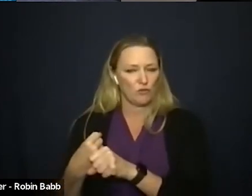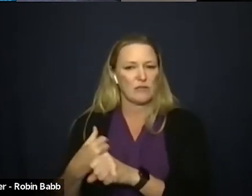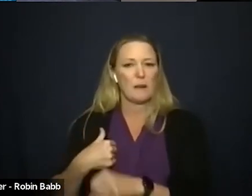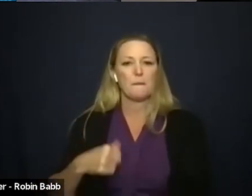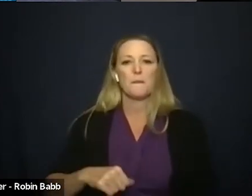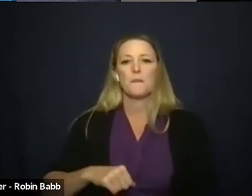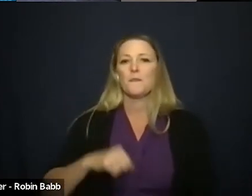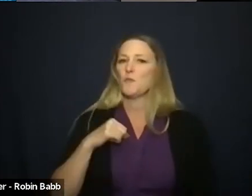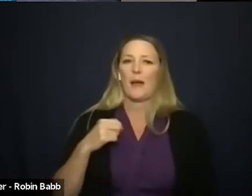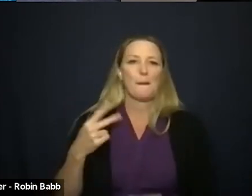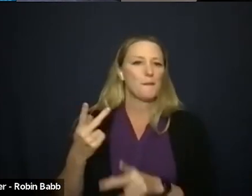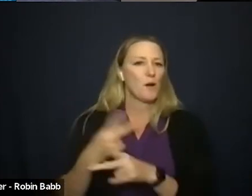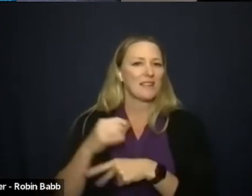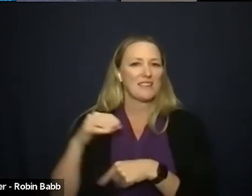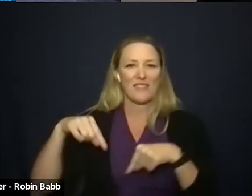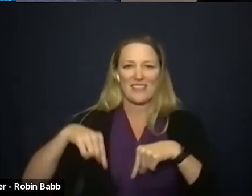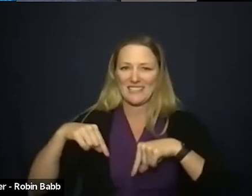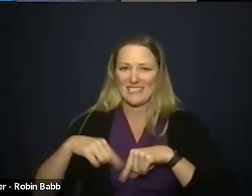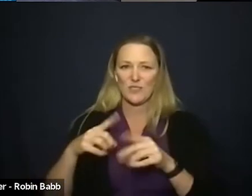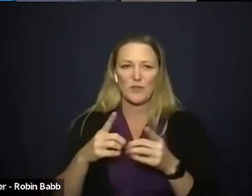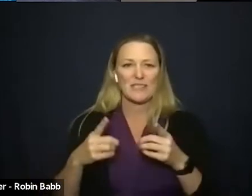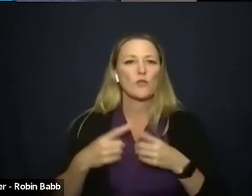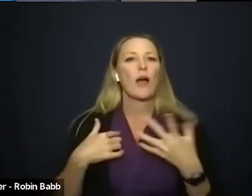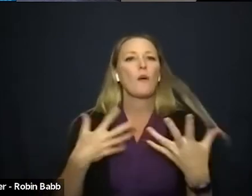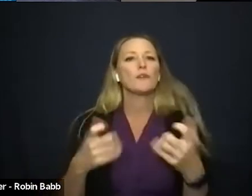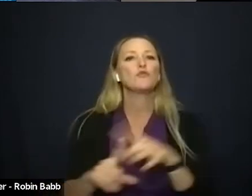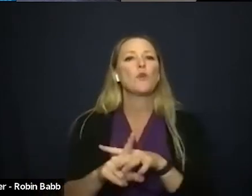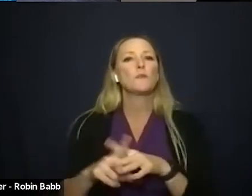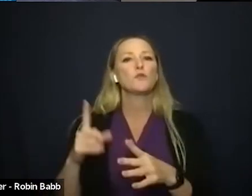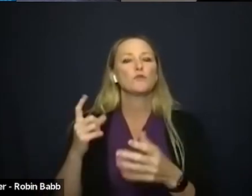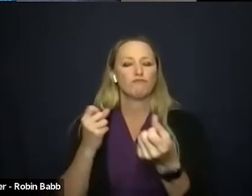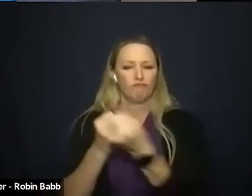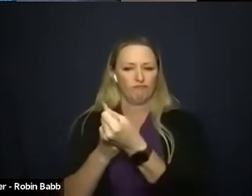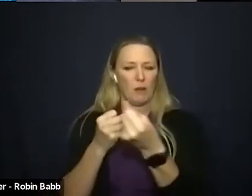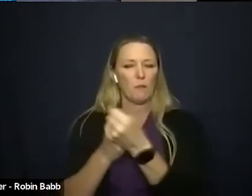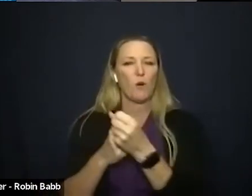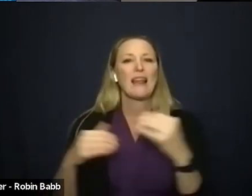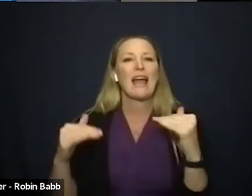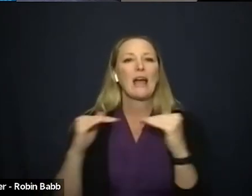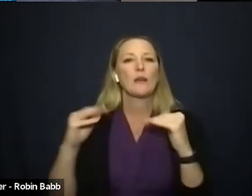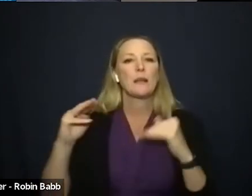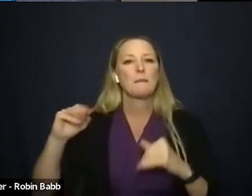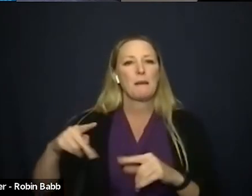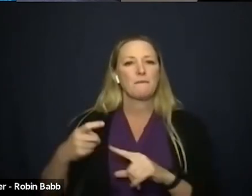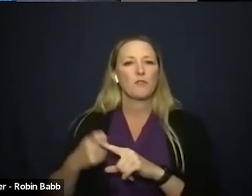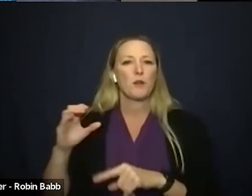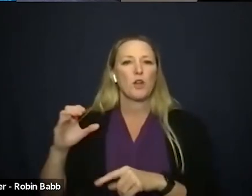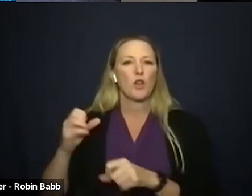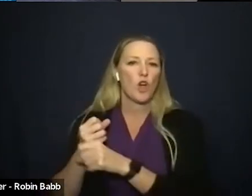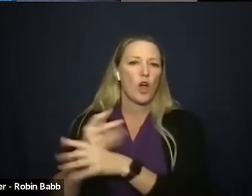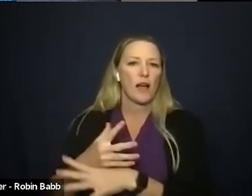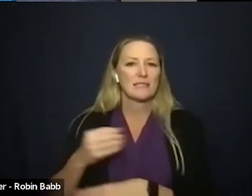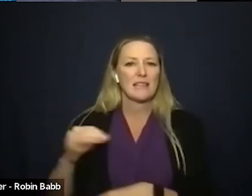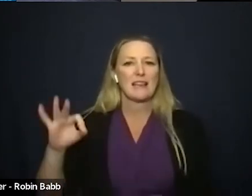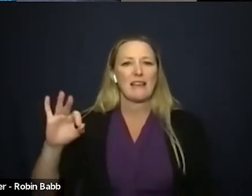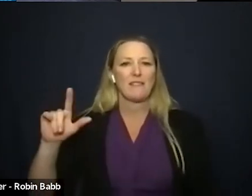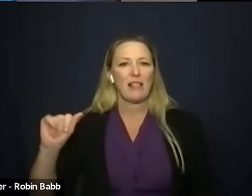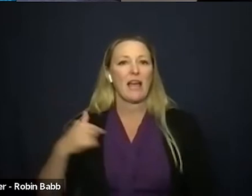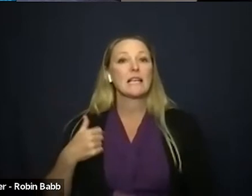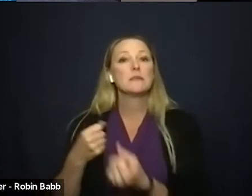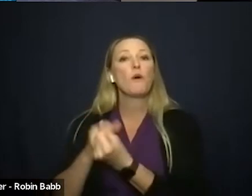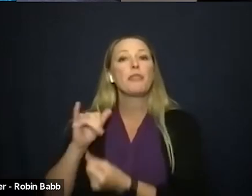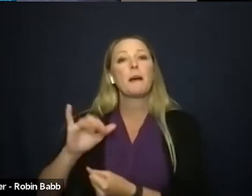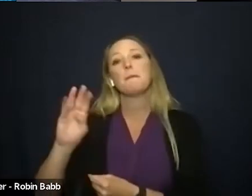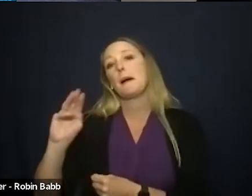product of this district i'm here to show my support in improving the equity map submitted by cause and fla i support this map because it most